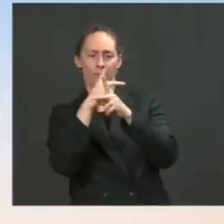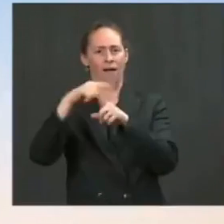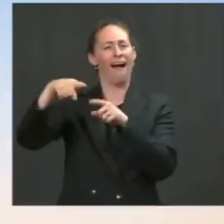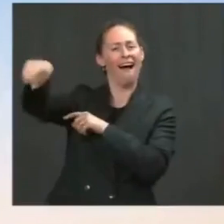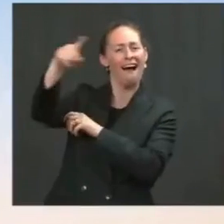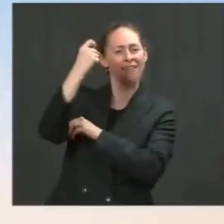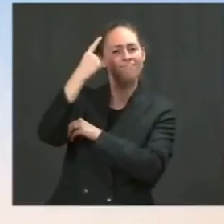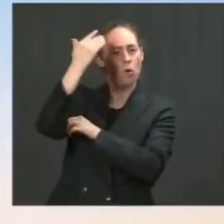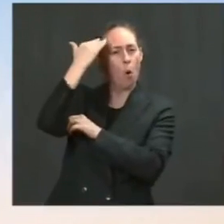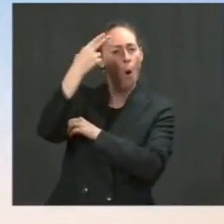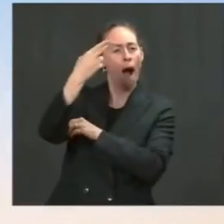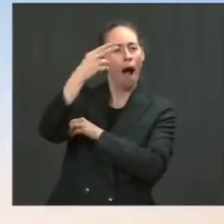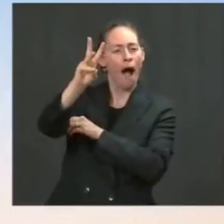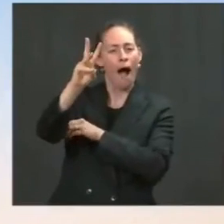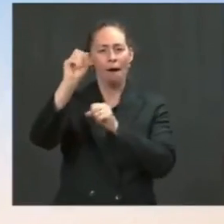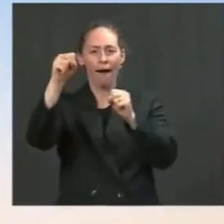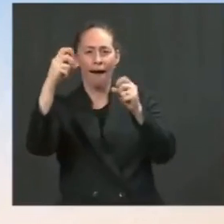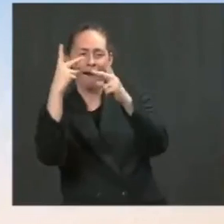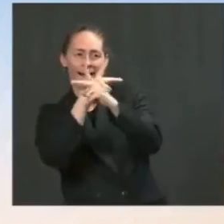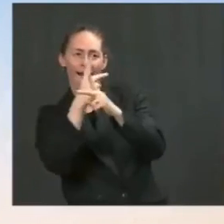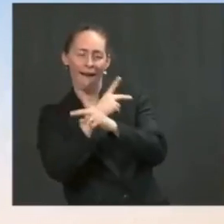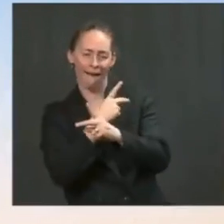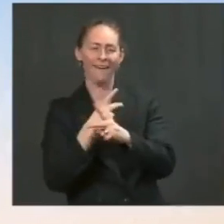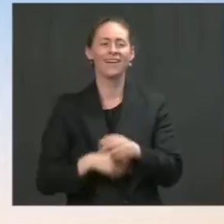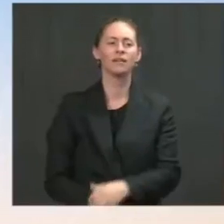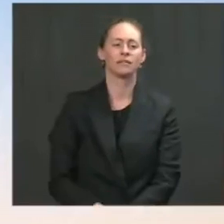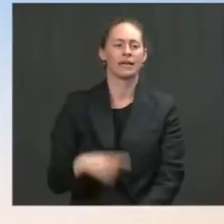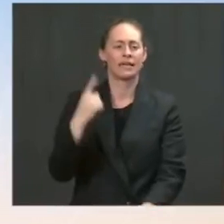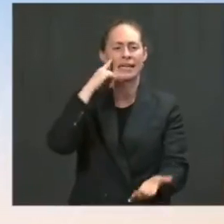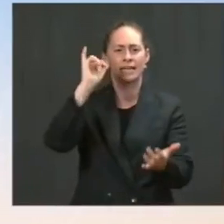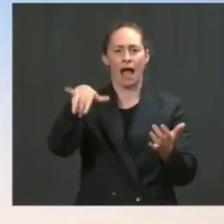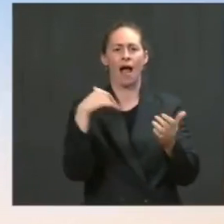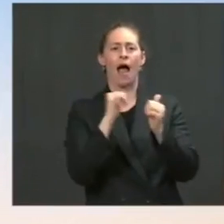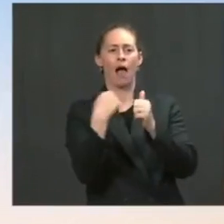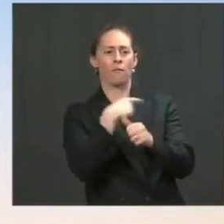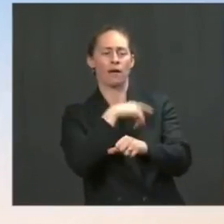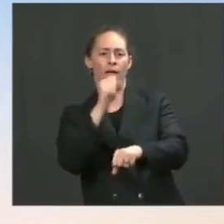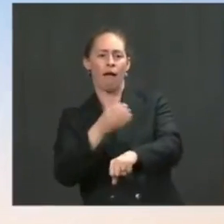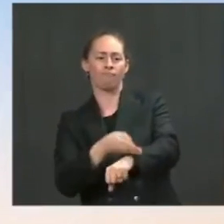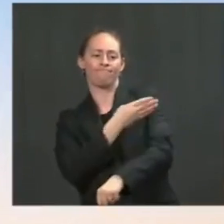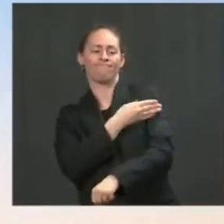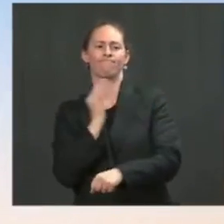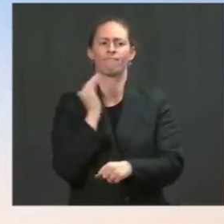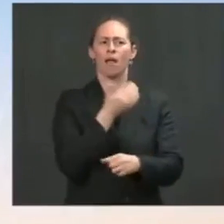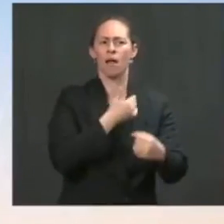could be constructive for public health, for public information, for public, and the right of the public to know.